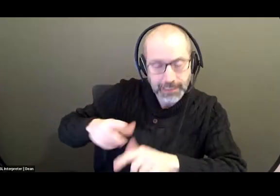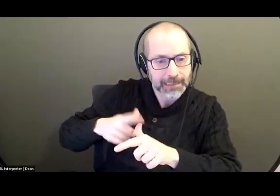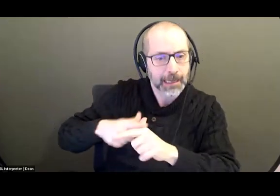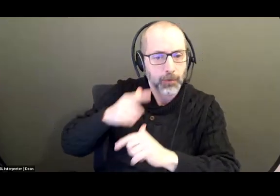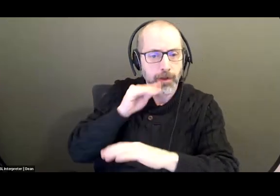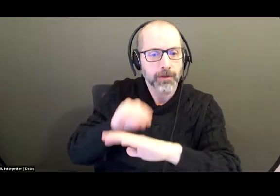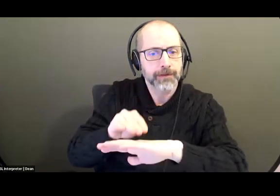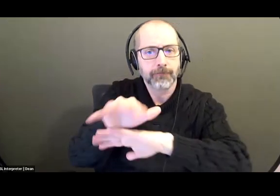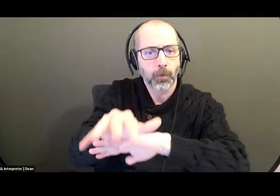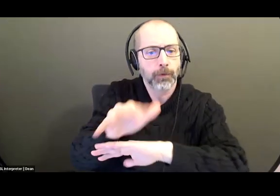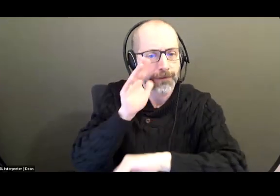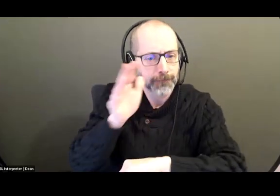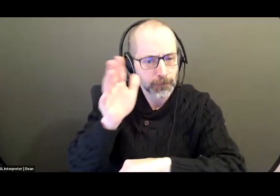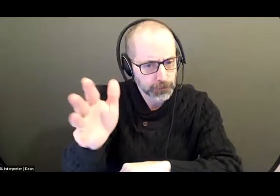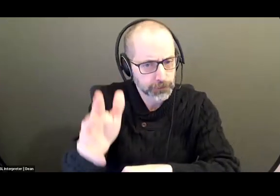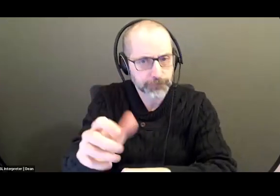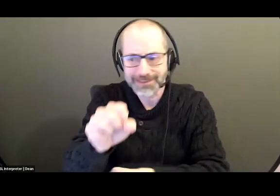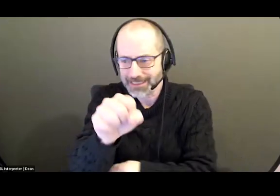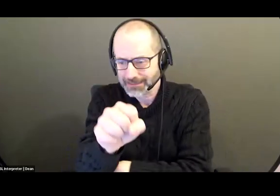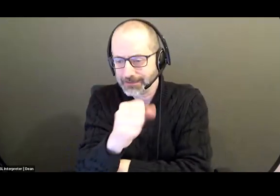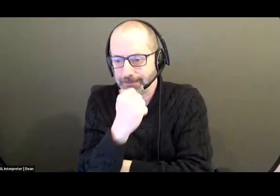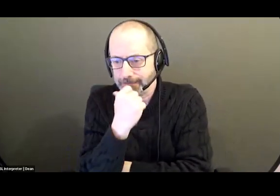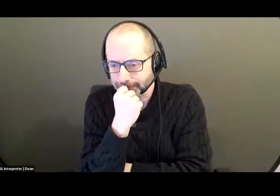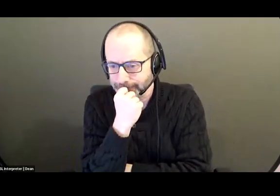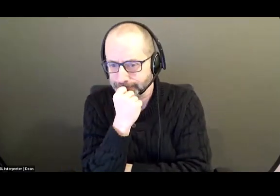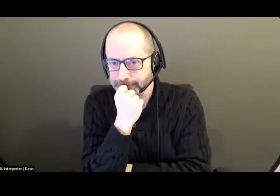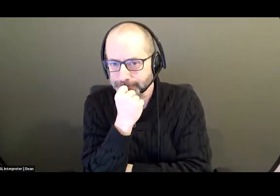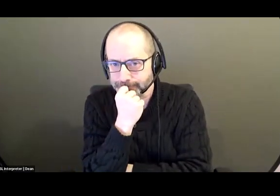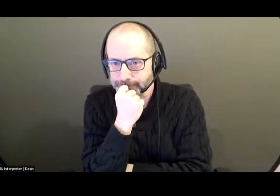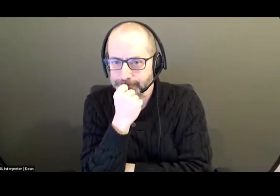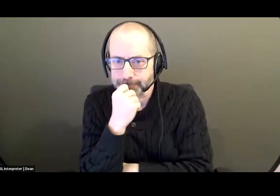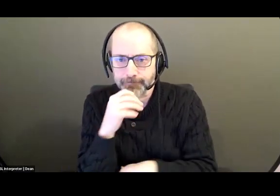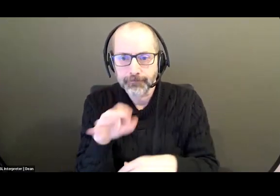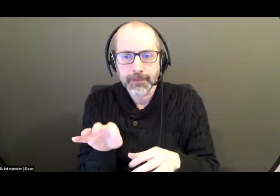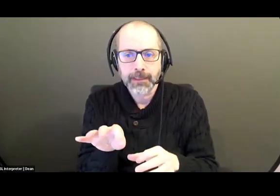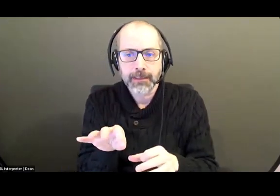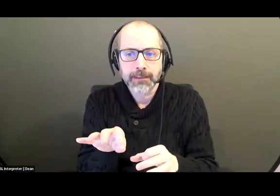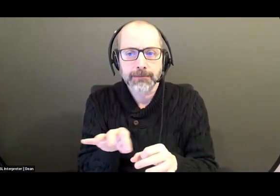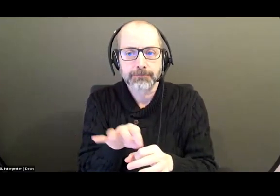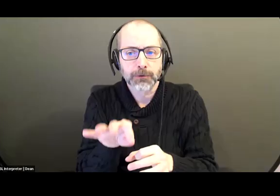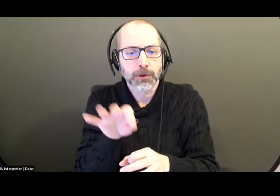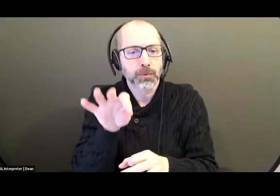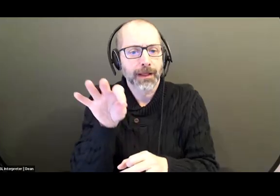Understanding the past in order to inform the future, yeah.